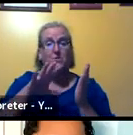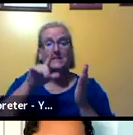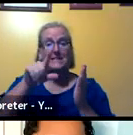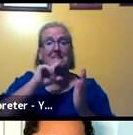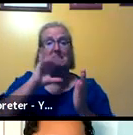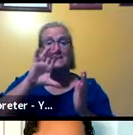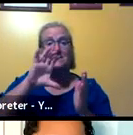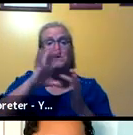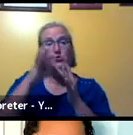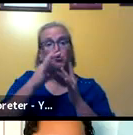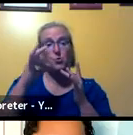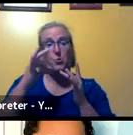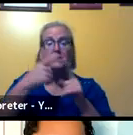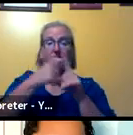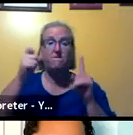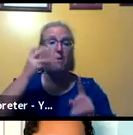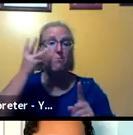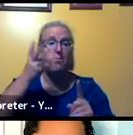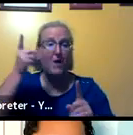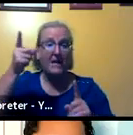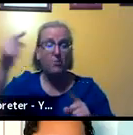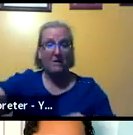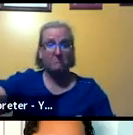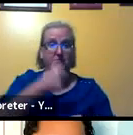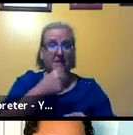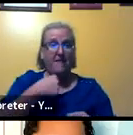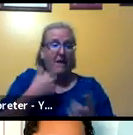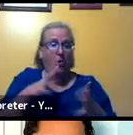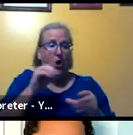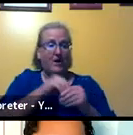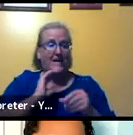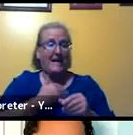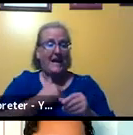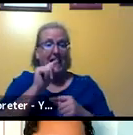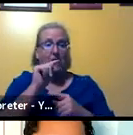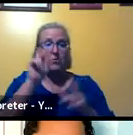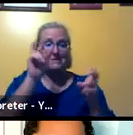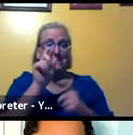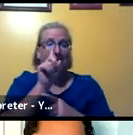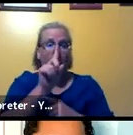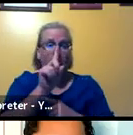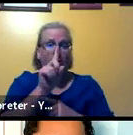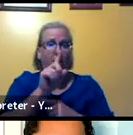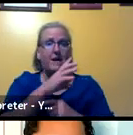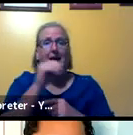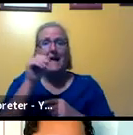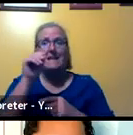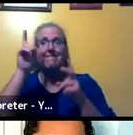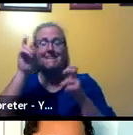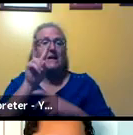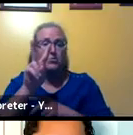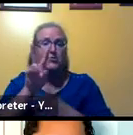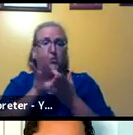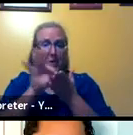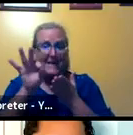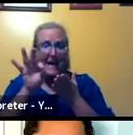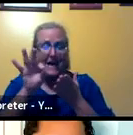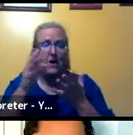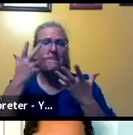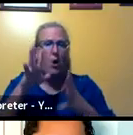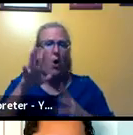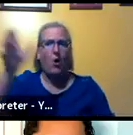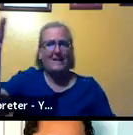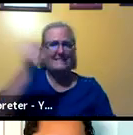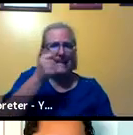from the Brandywine School District, they were already in our Title I count, and they were already in our Title II count, and were already taken out of